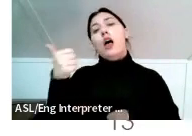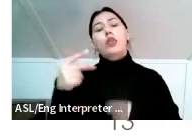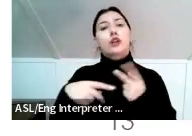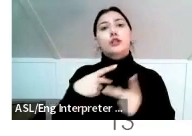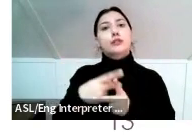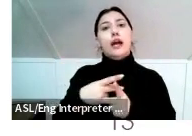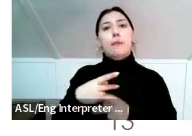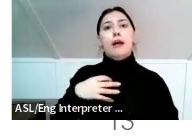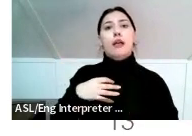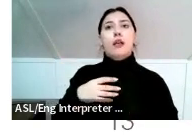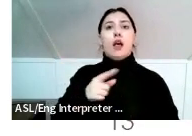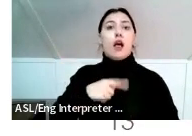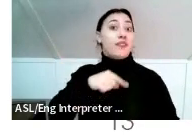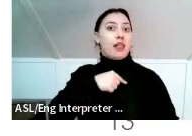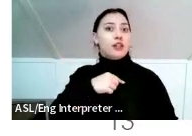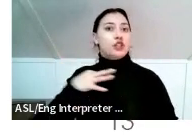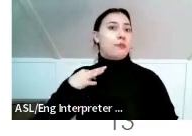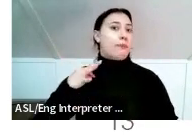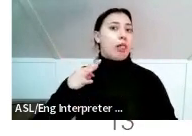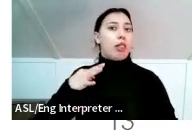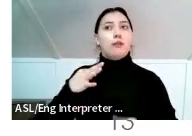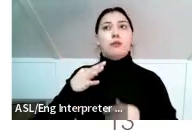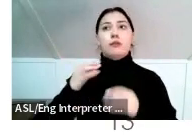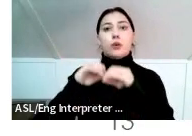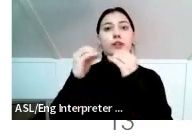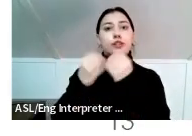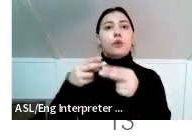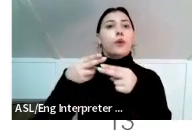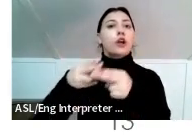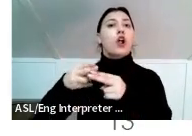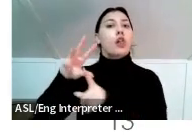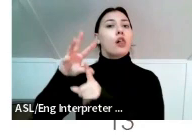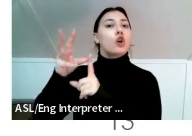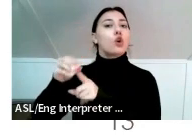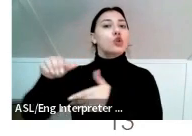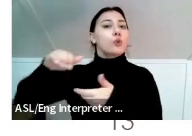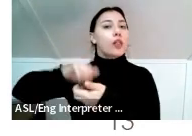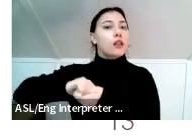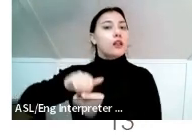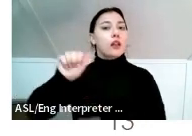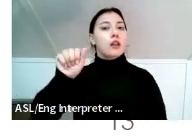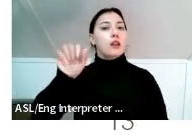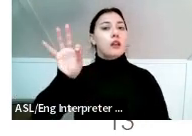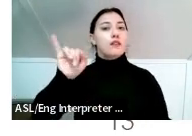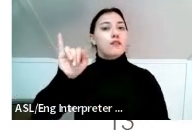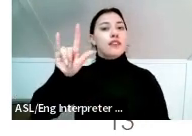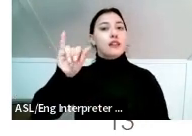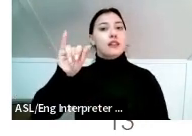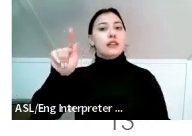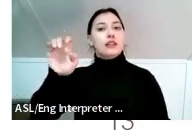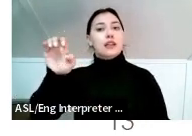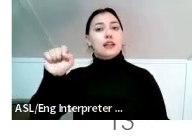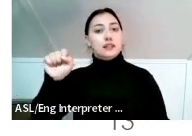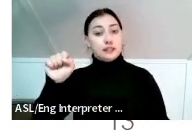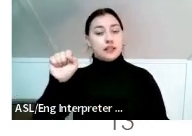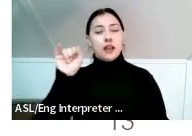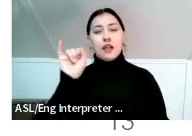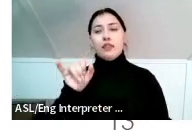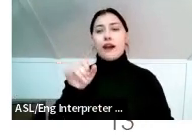eligible organizations are something that we call cultural affiliates. So cultural affiliates are what we